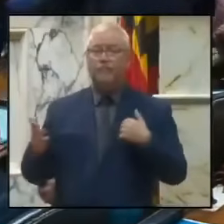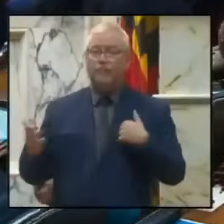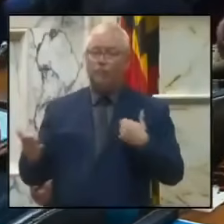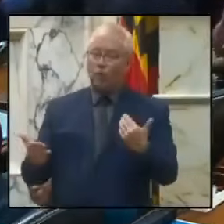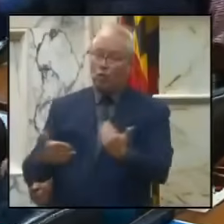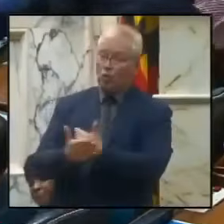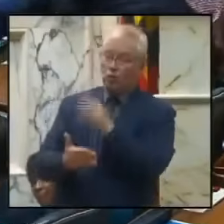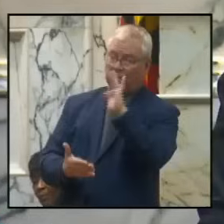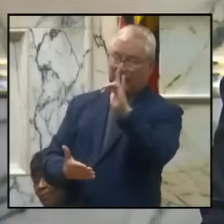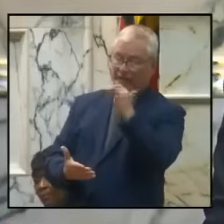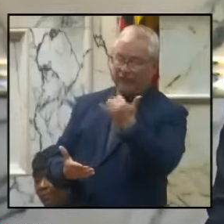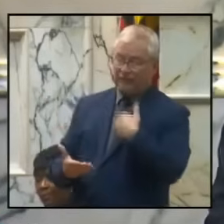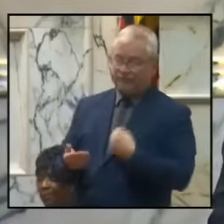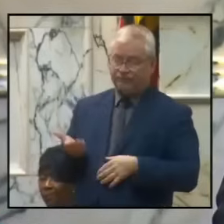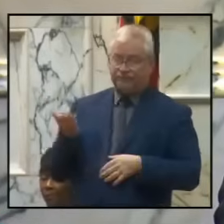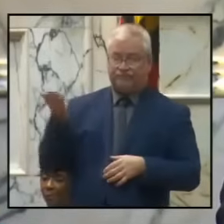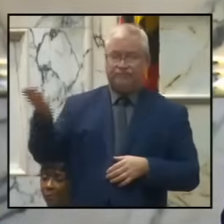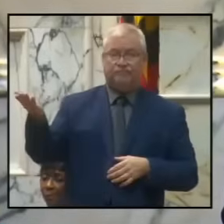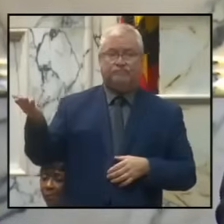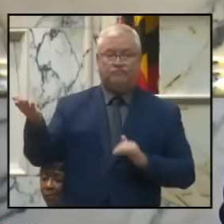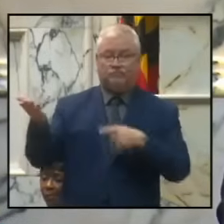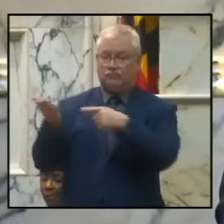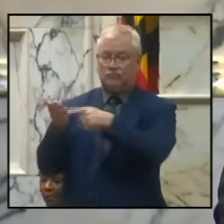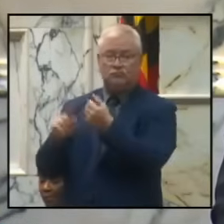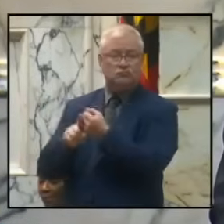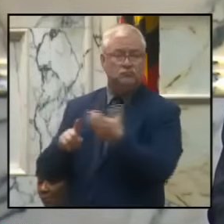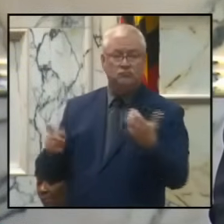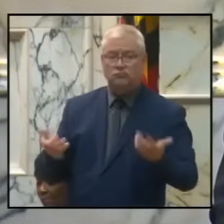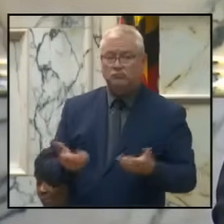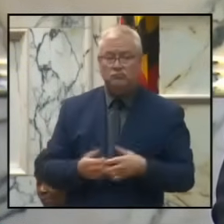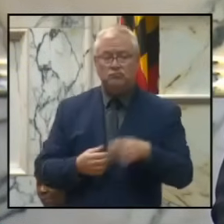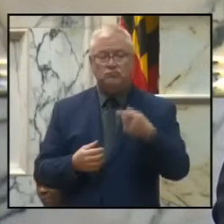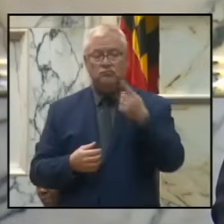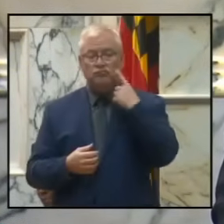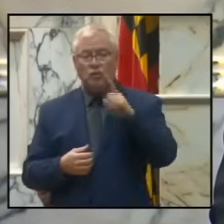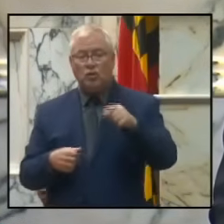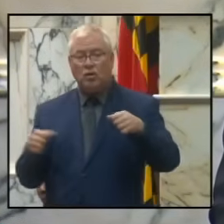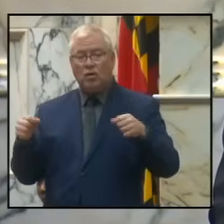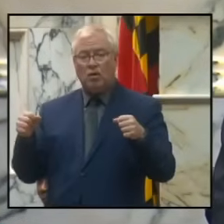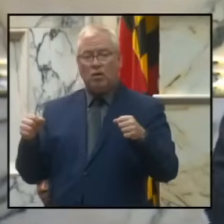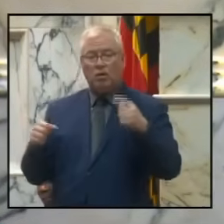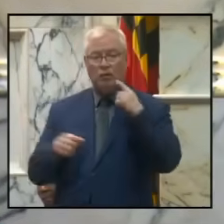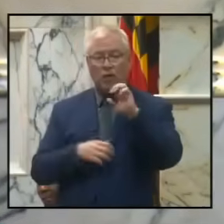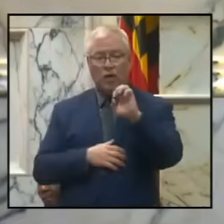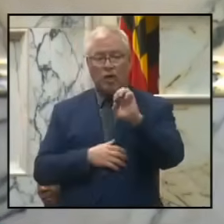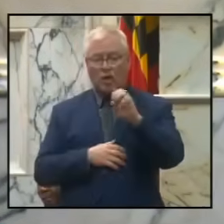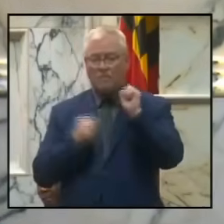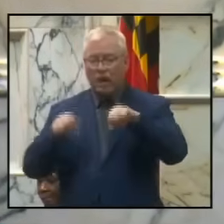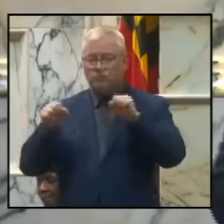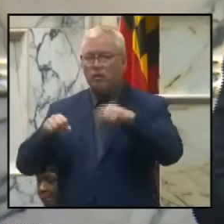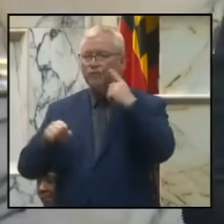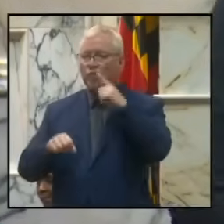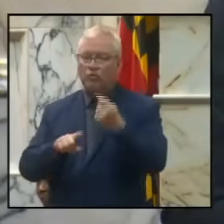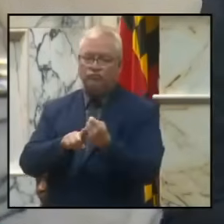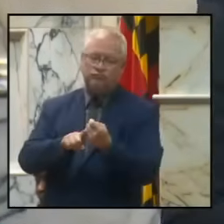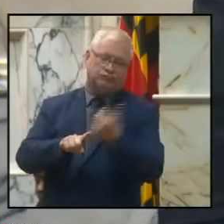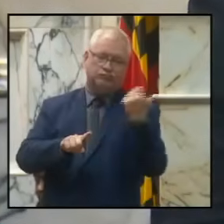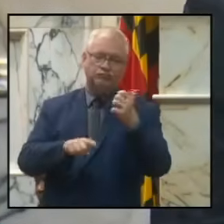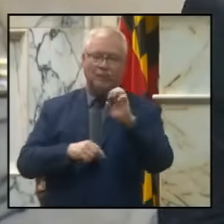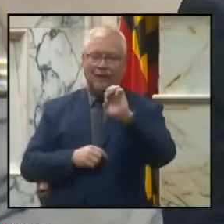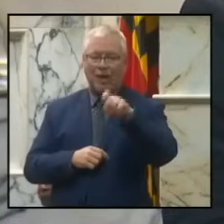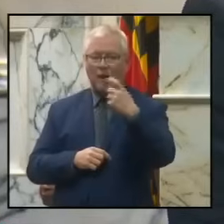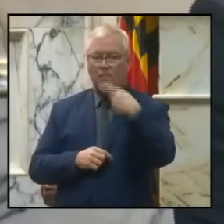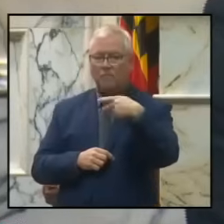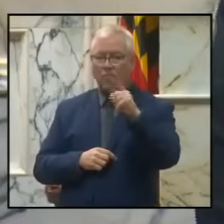new bill would expand eligibility for expungement by allowing individuals who violate their parole